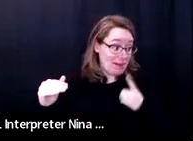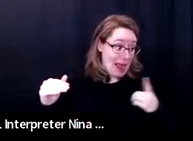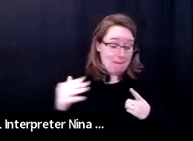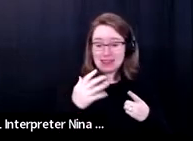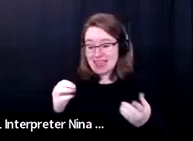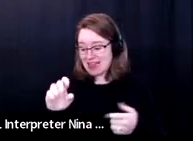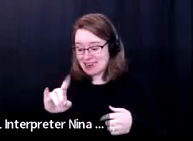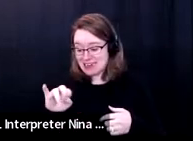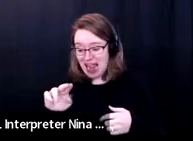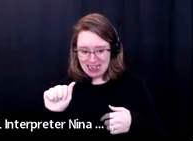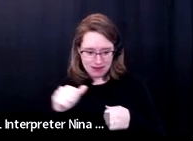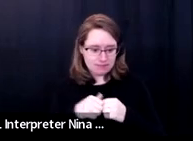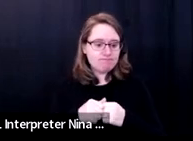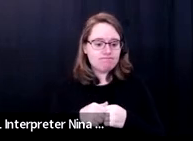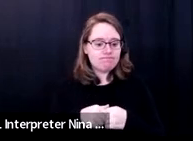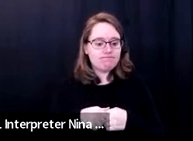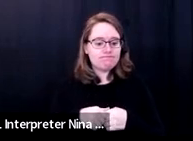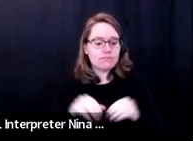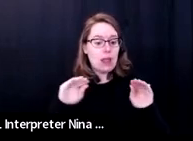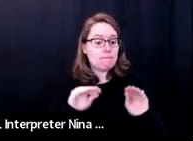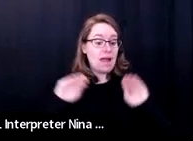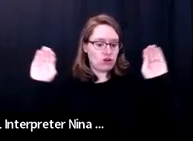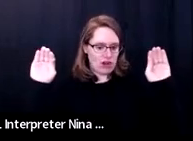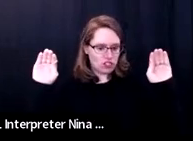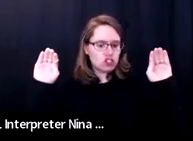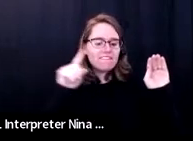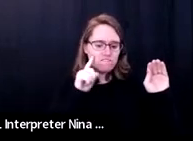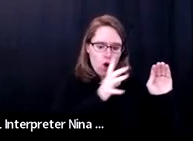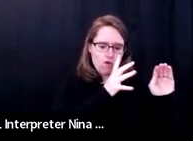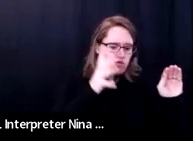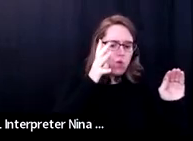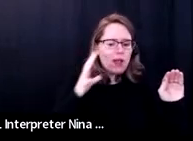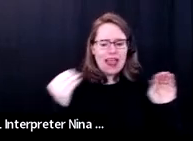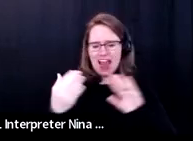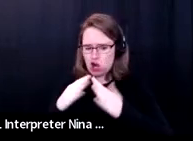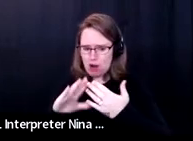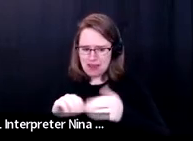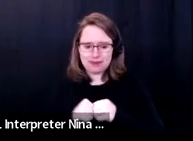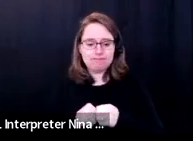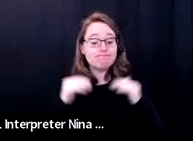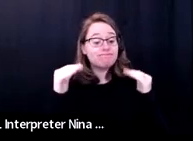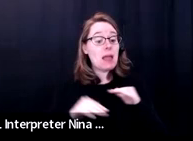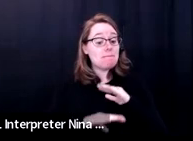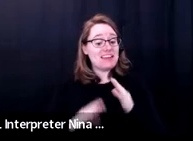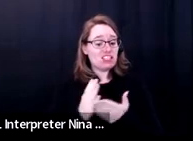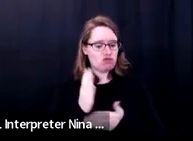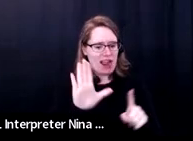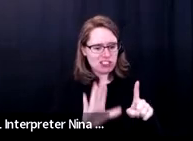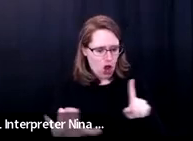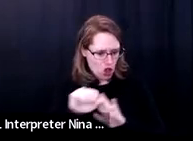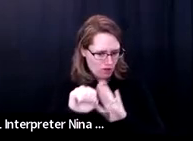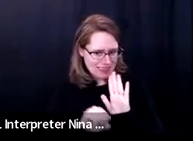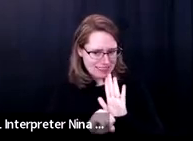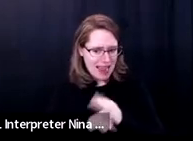to state, rural and urban, and robust set of basic rights across the state. And let's start